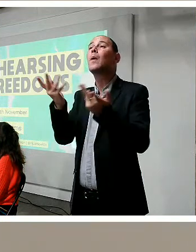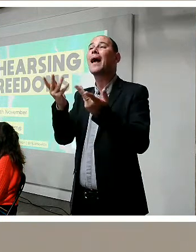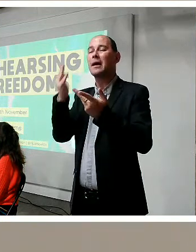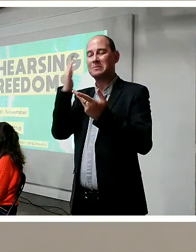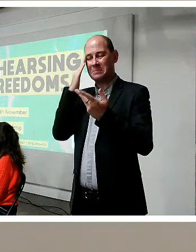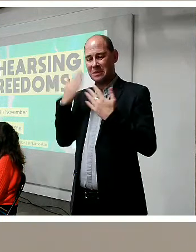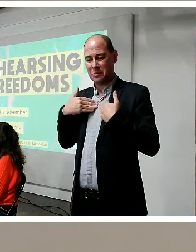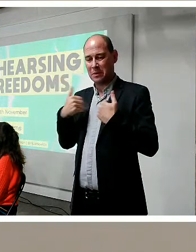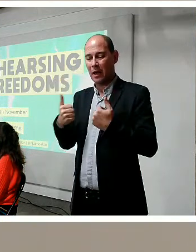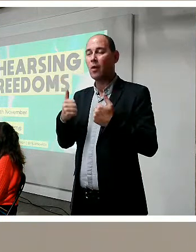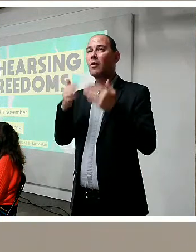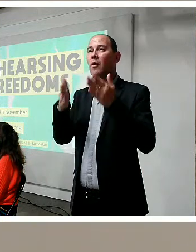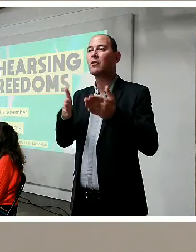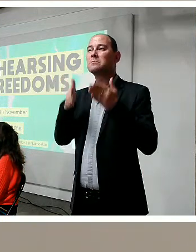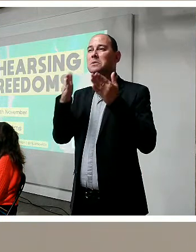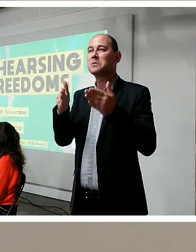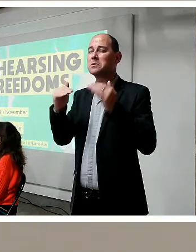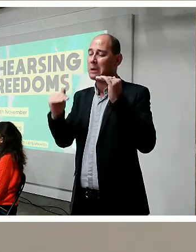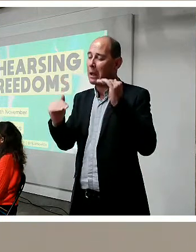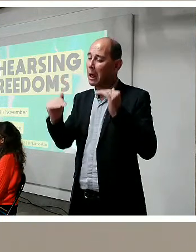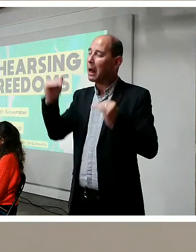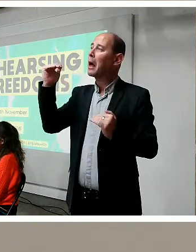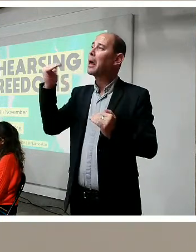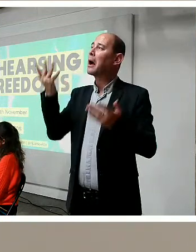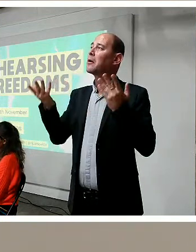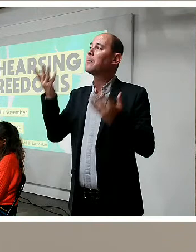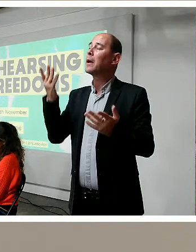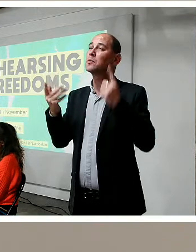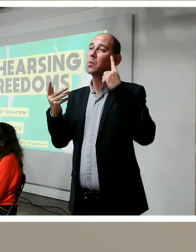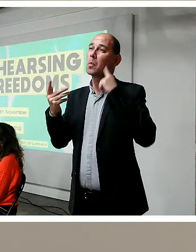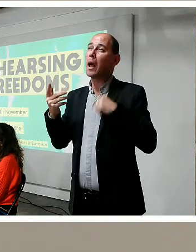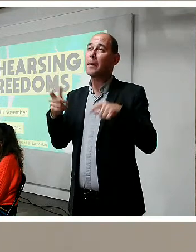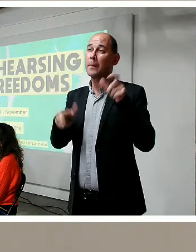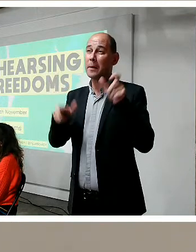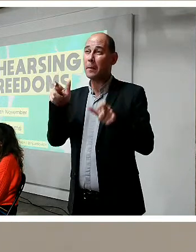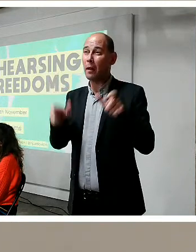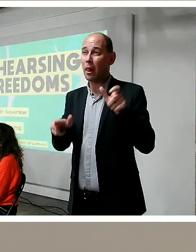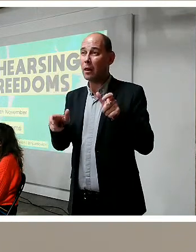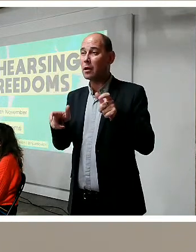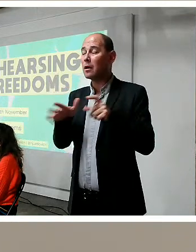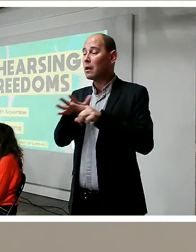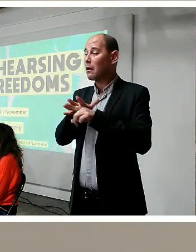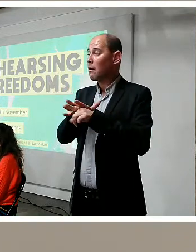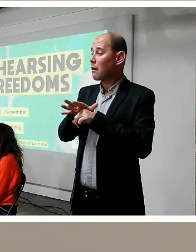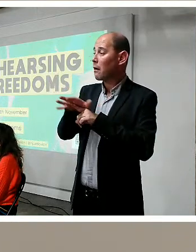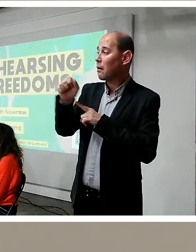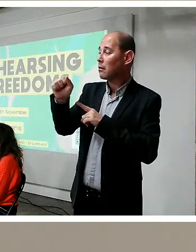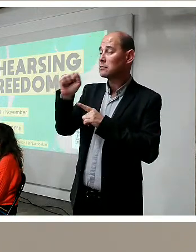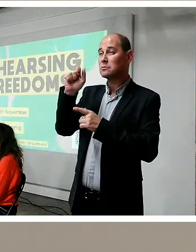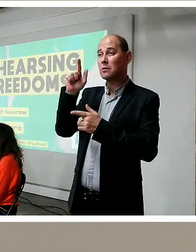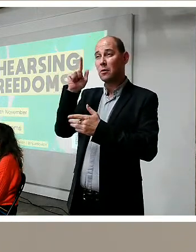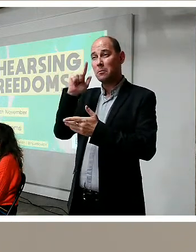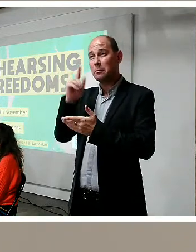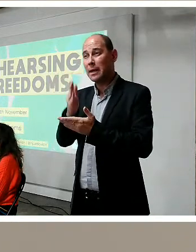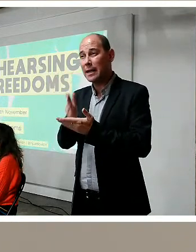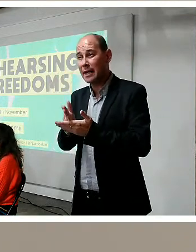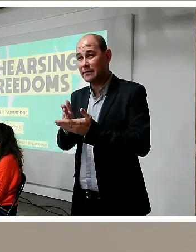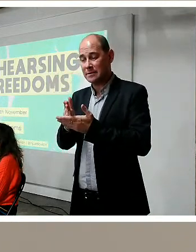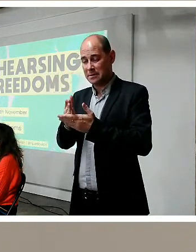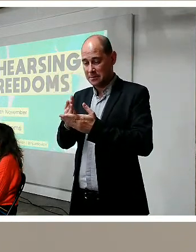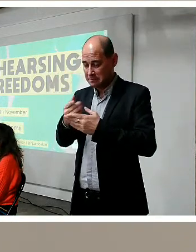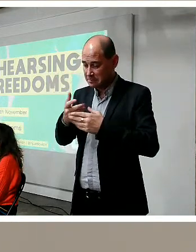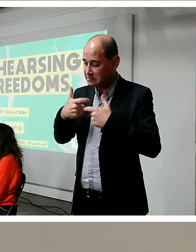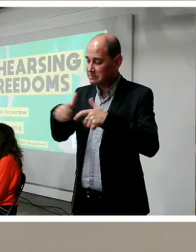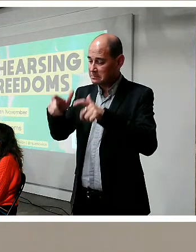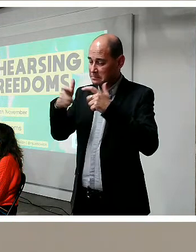hospitals at a disproportionately higher rate than white people, where cultural beliefs are pathologized, and where the link between these institutions